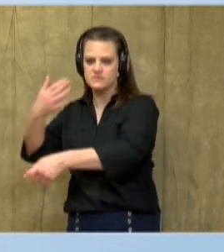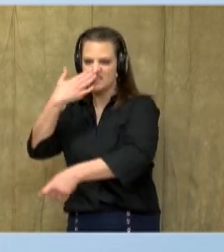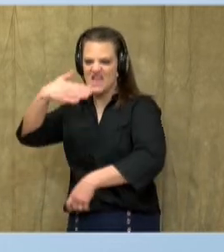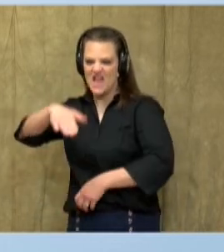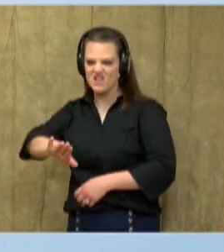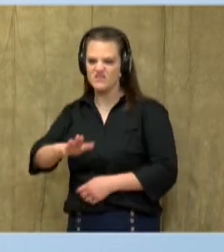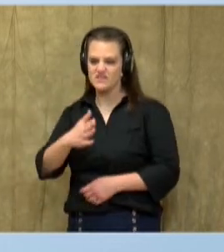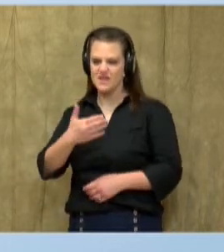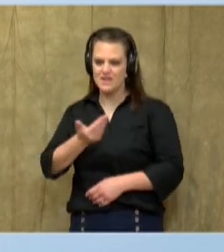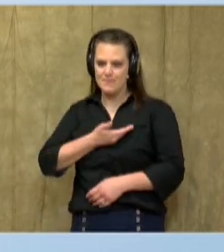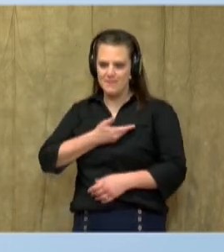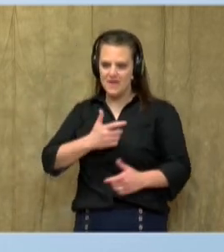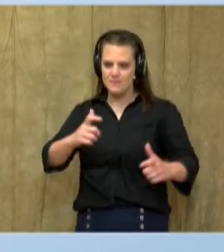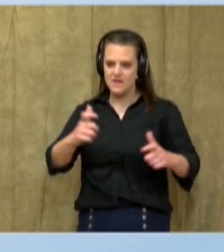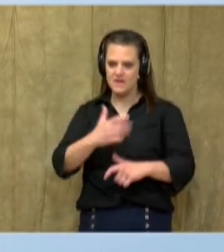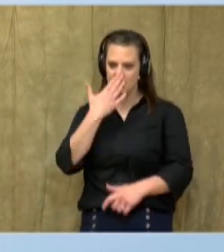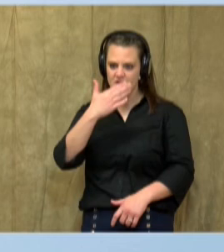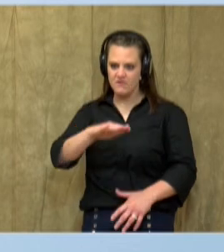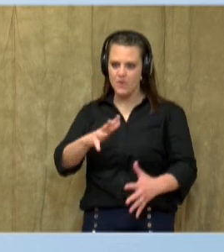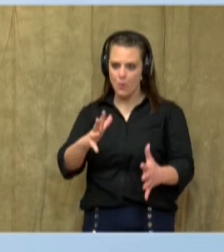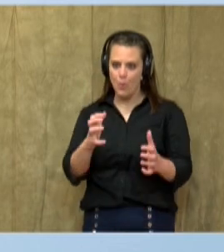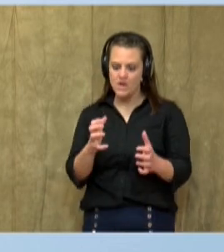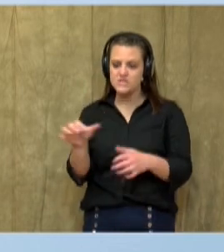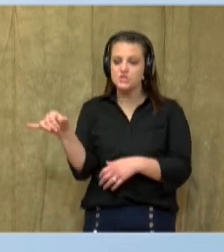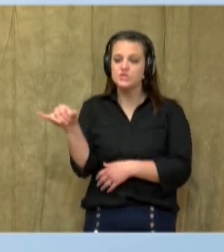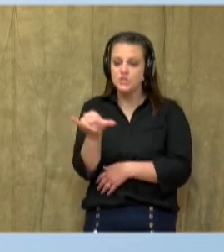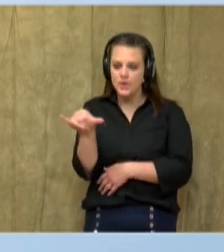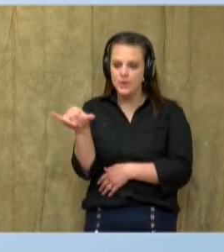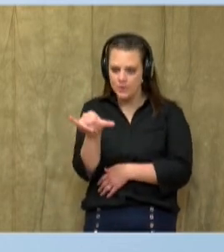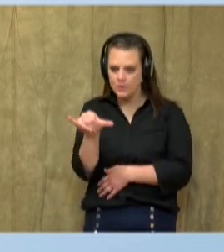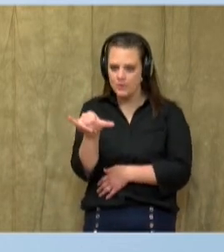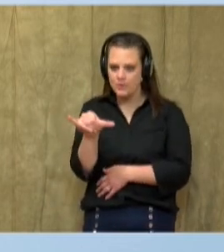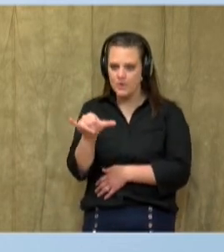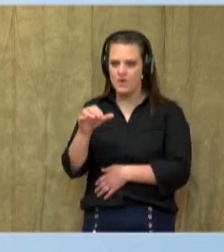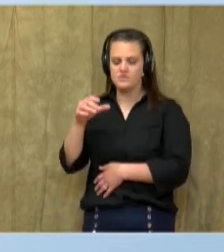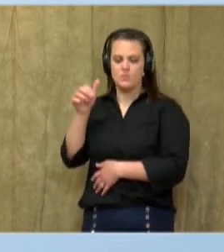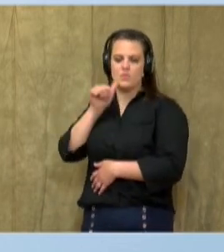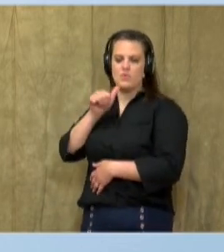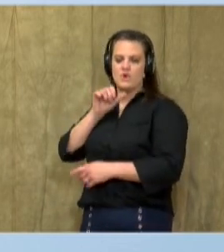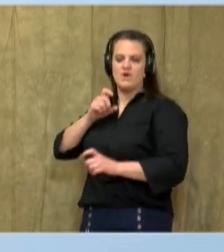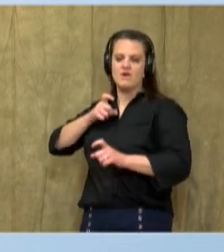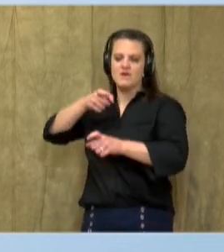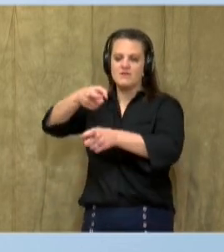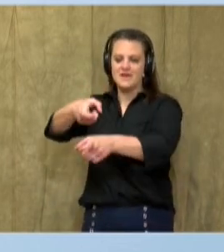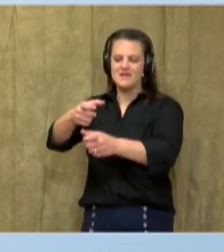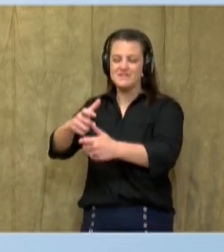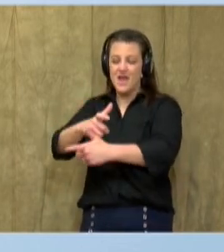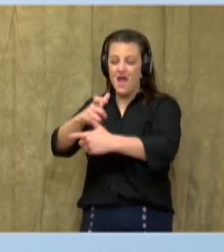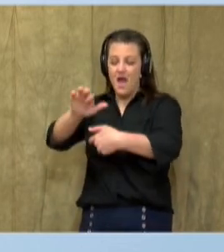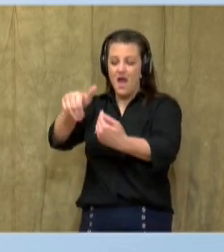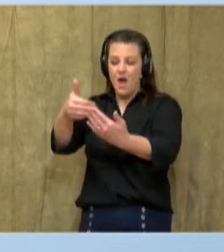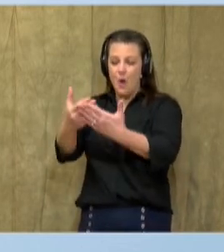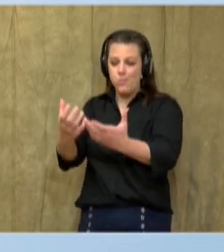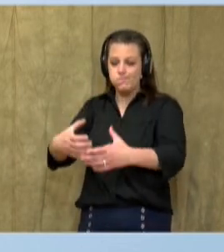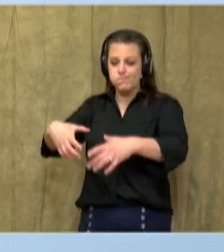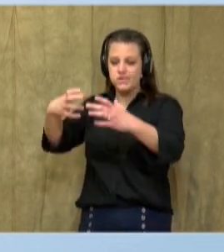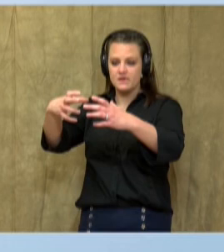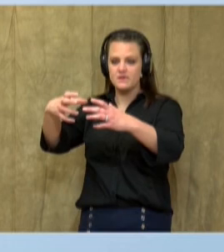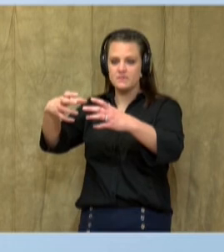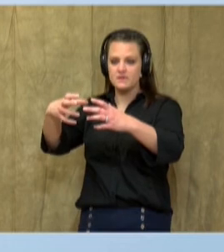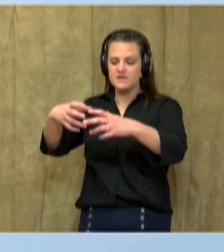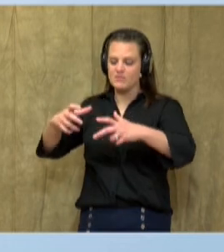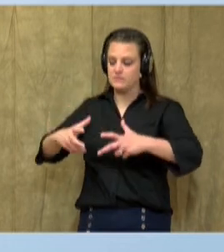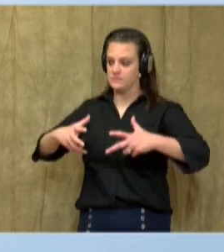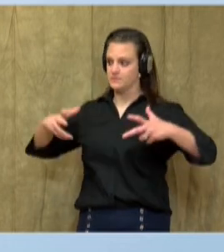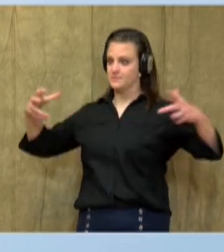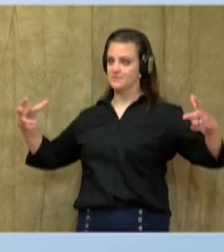too. Geraldine gives the 2 elephants a whole bag of peanuts. Oops, that was too